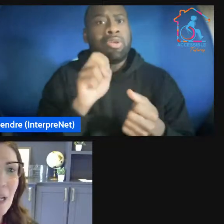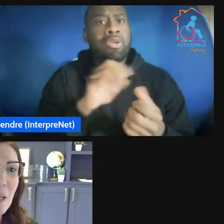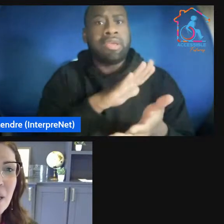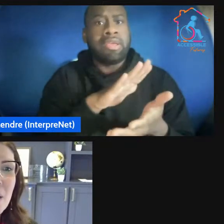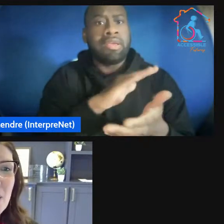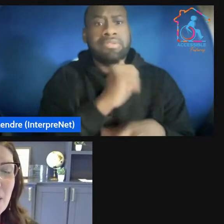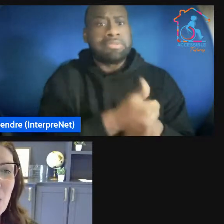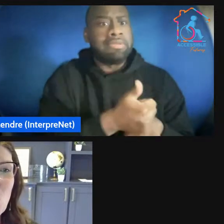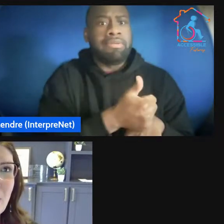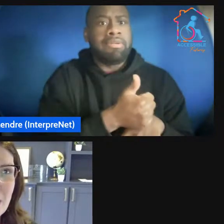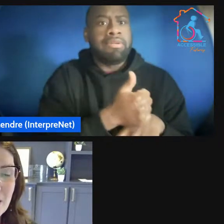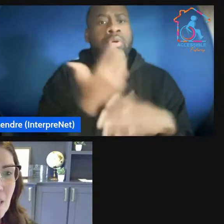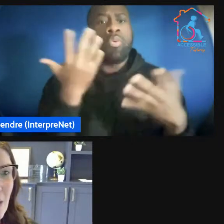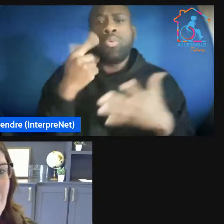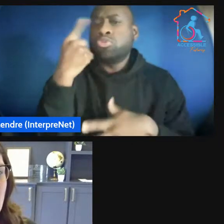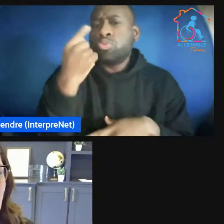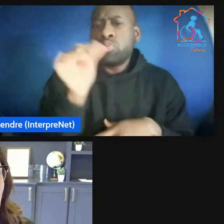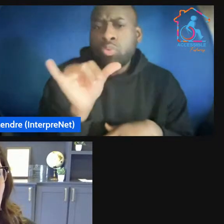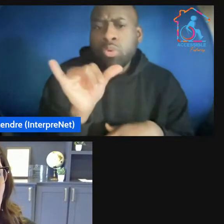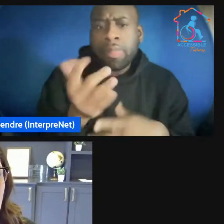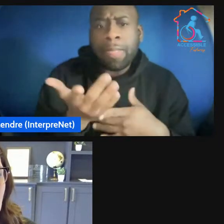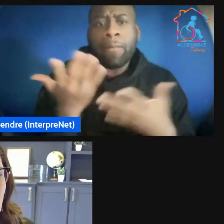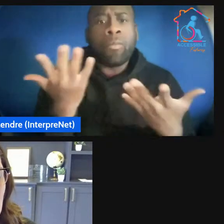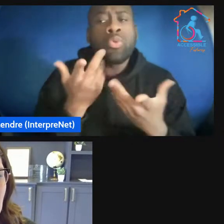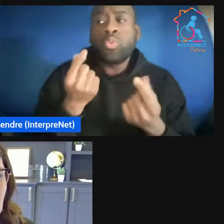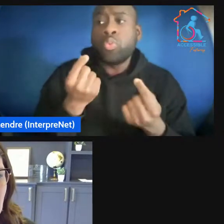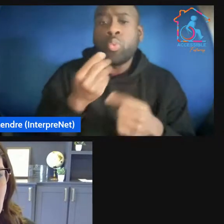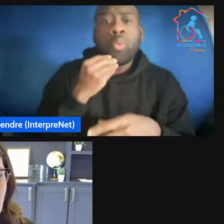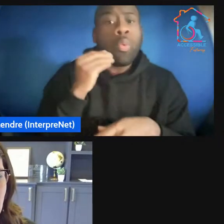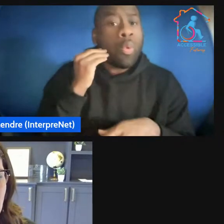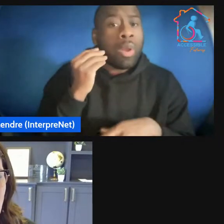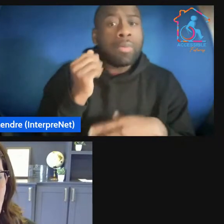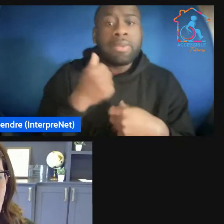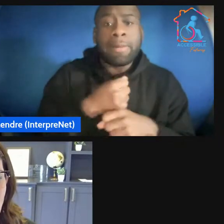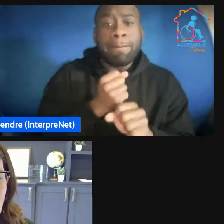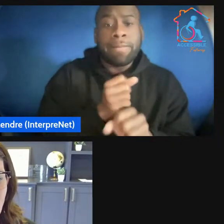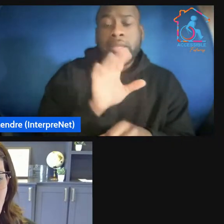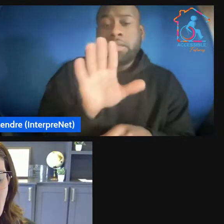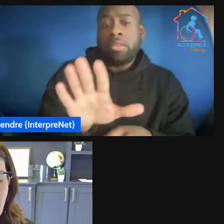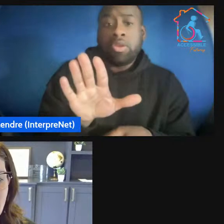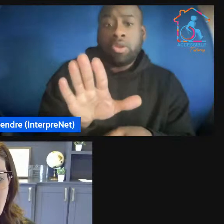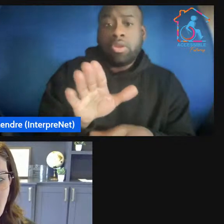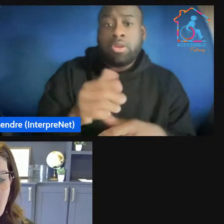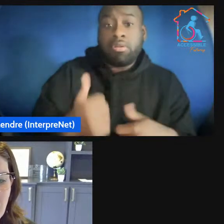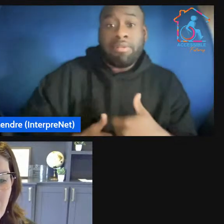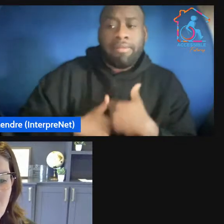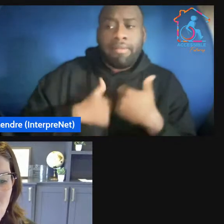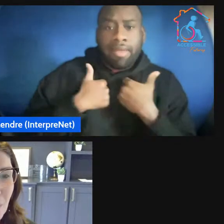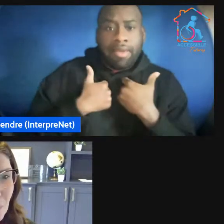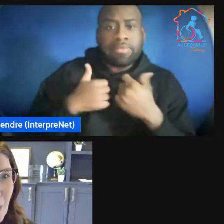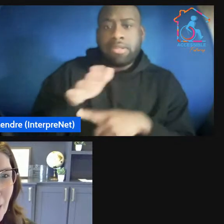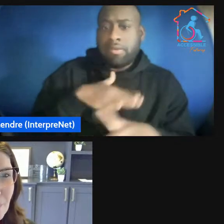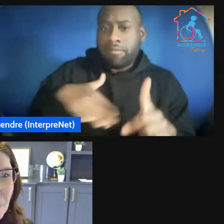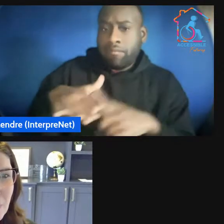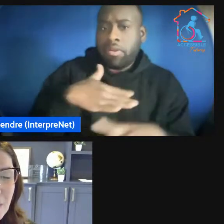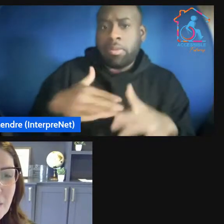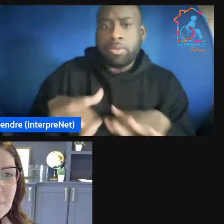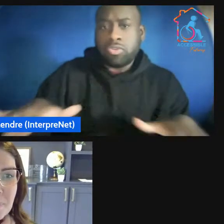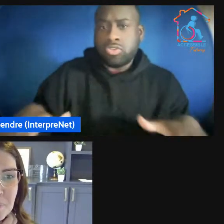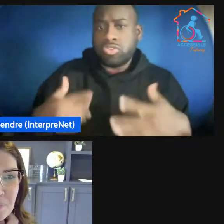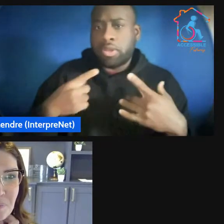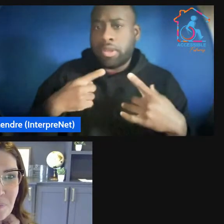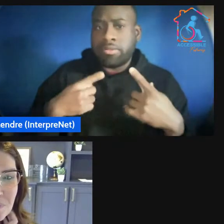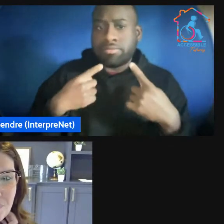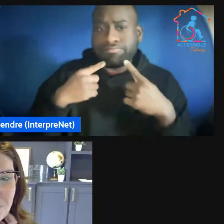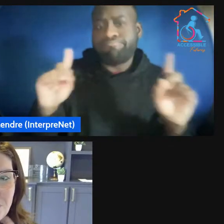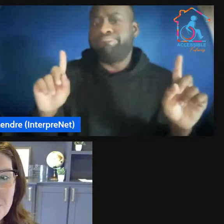look like, and what things can they be doing at home to kind of make their lives and their child thrive.